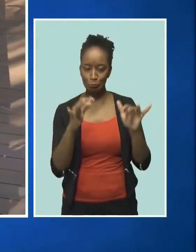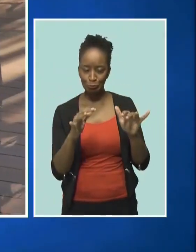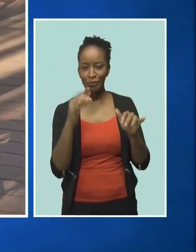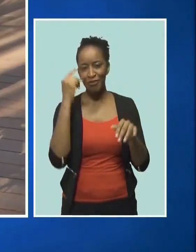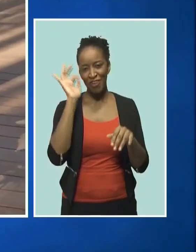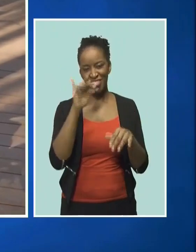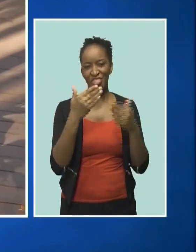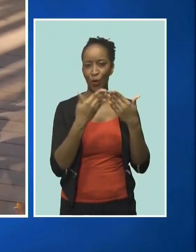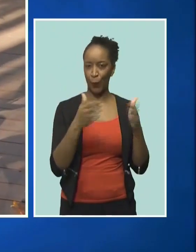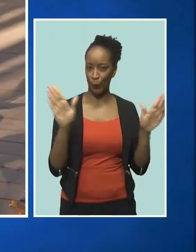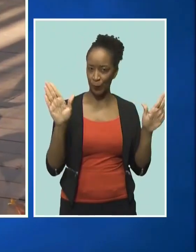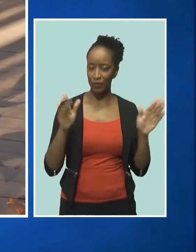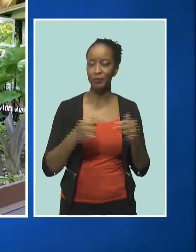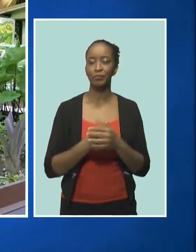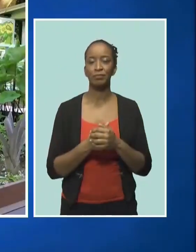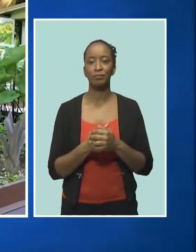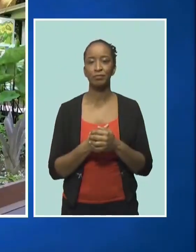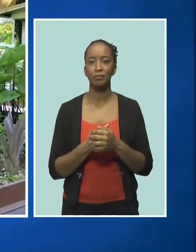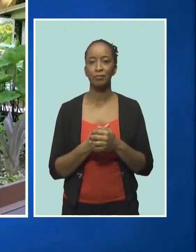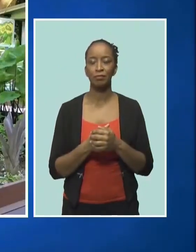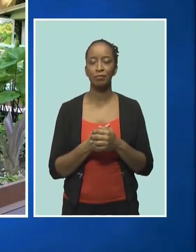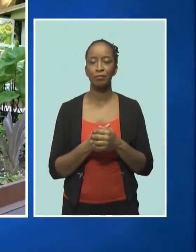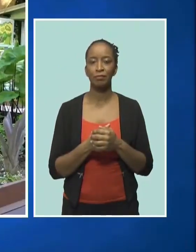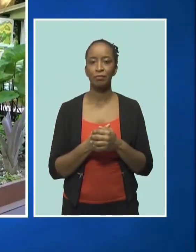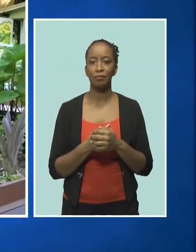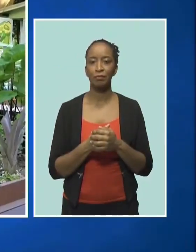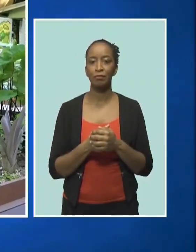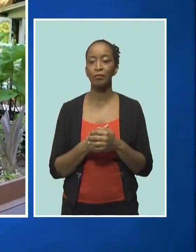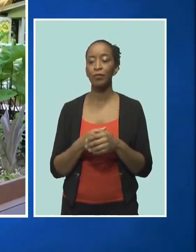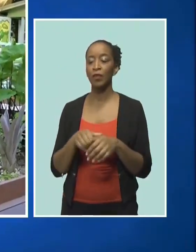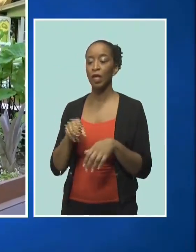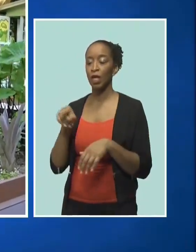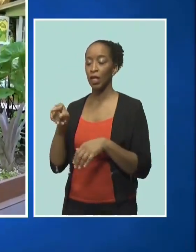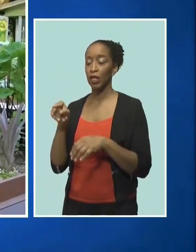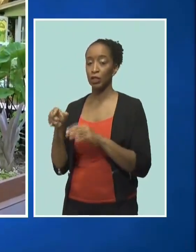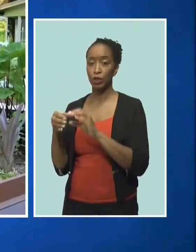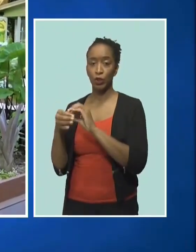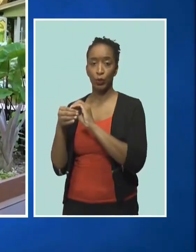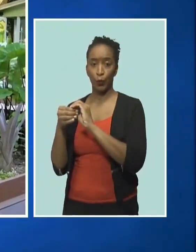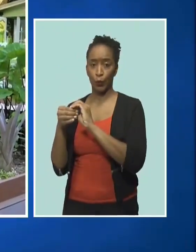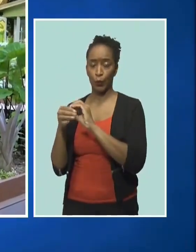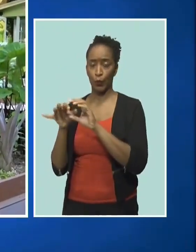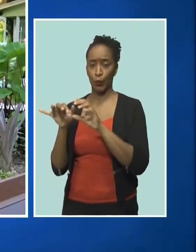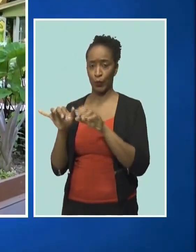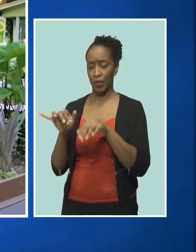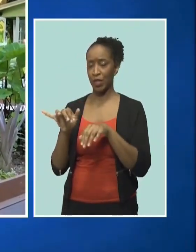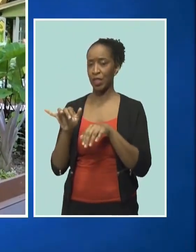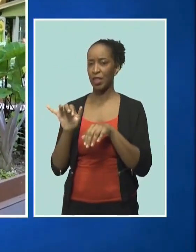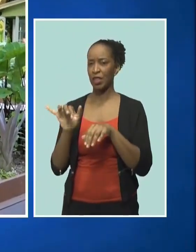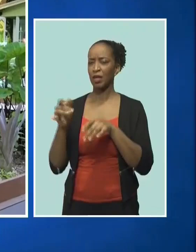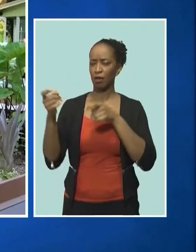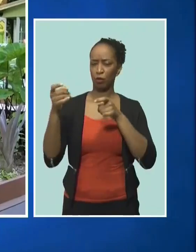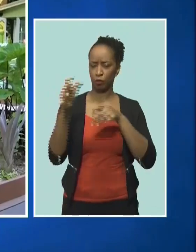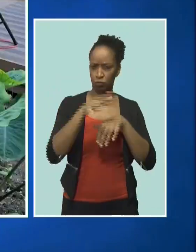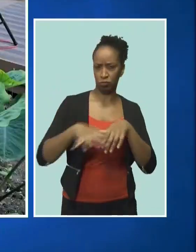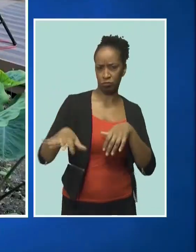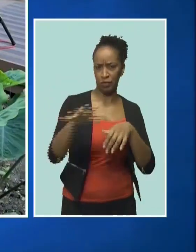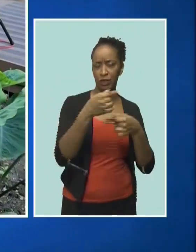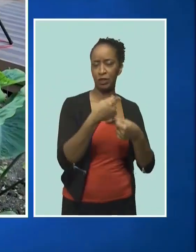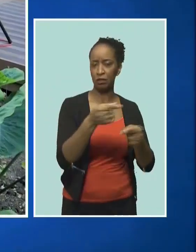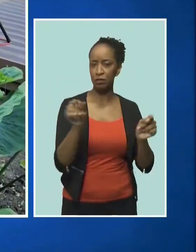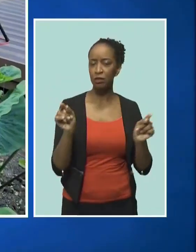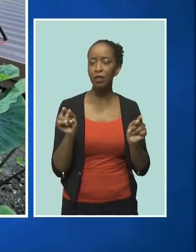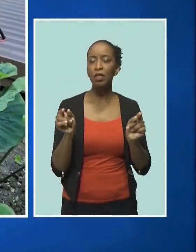Wilson School. Sharon Cook, owner of Plastiflora Limited, the operators of the tropical gardens, has described as